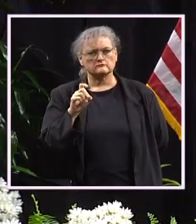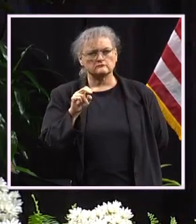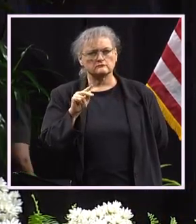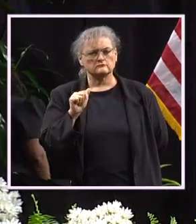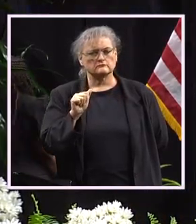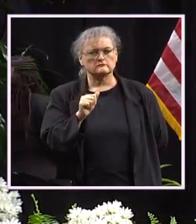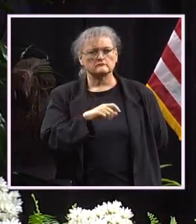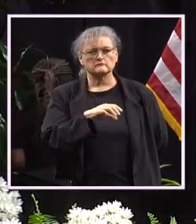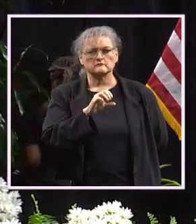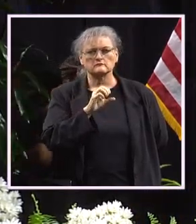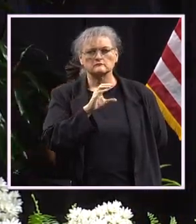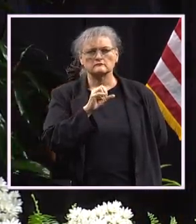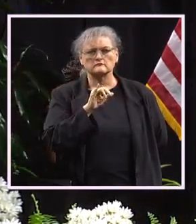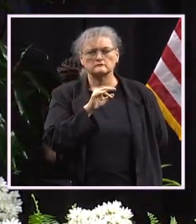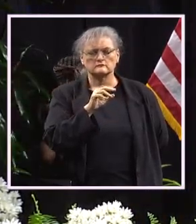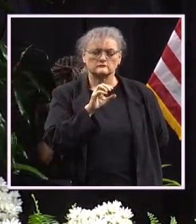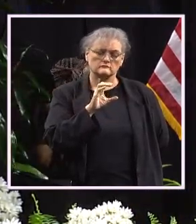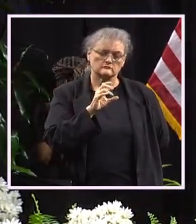Cynthia Daniela Palomo,